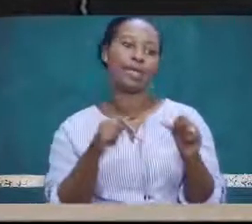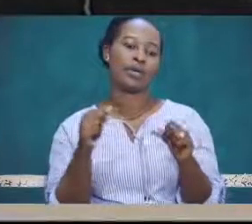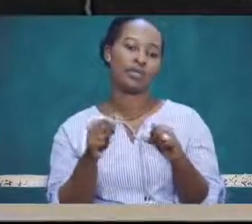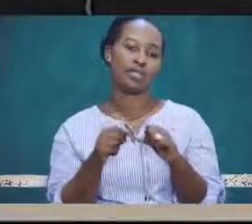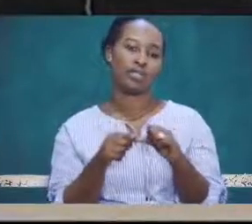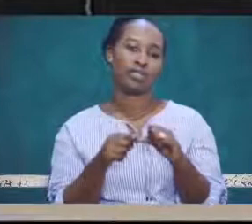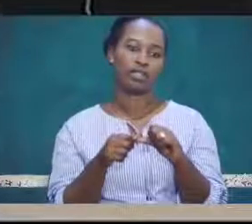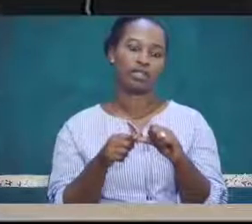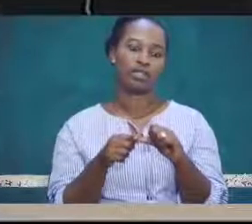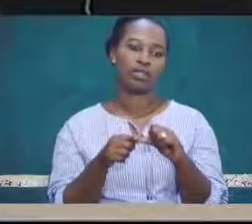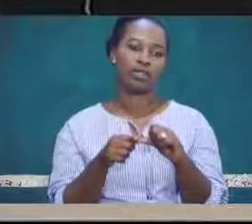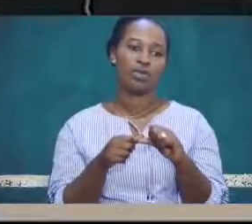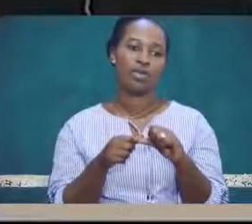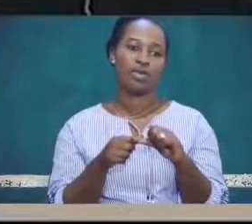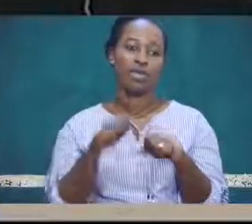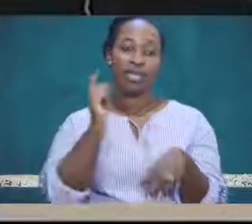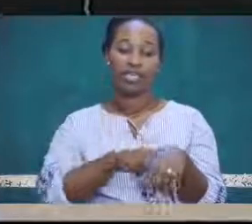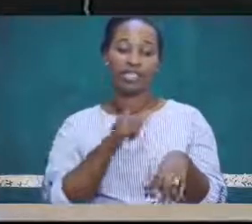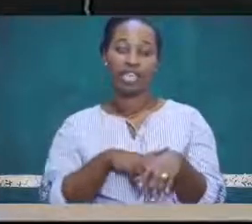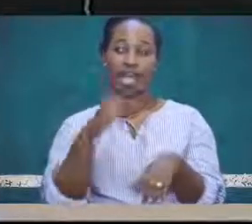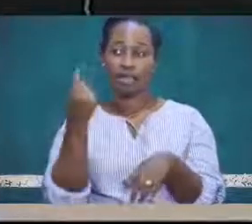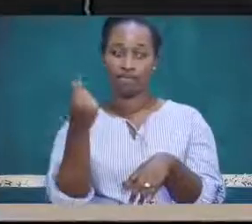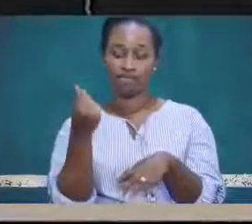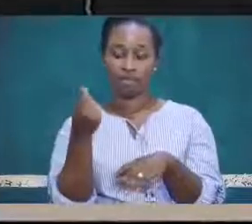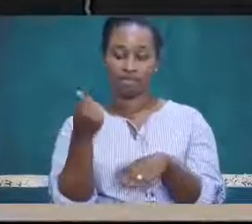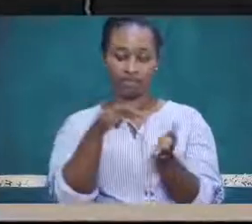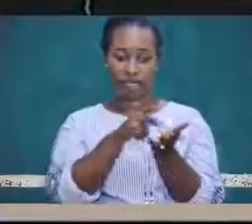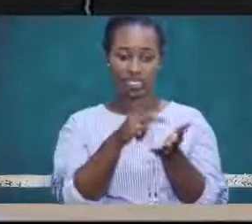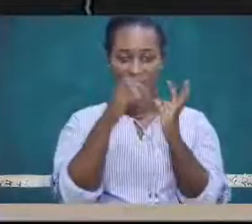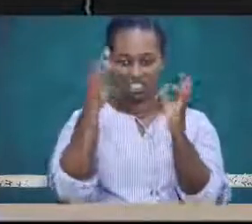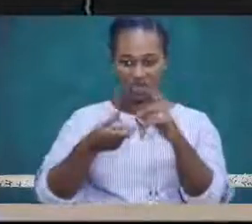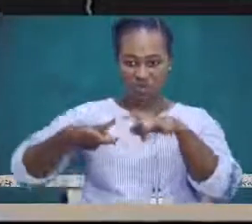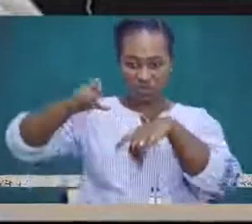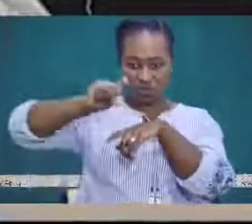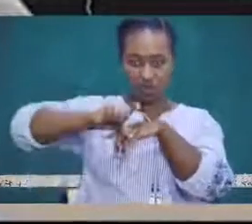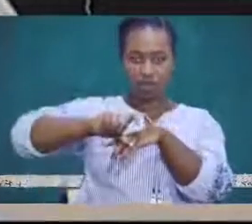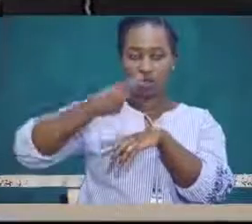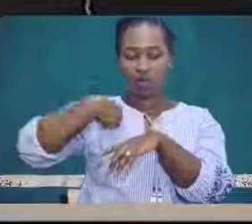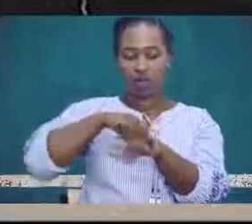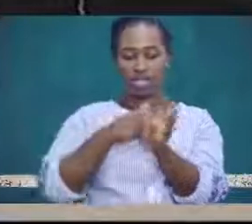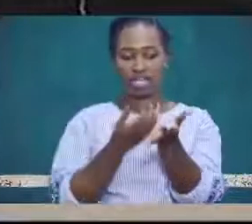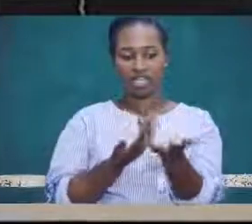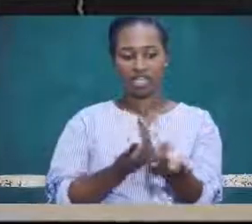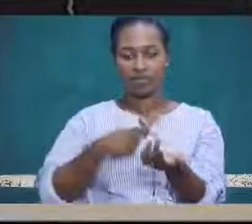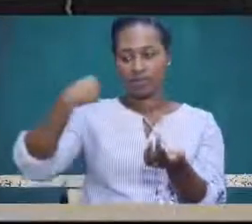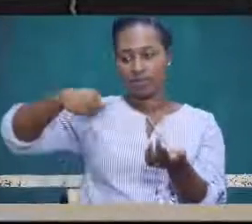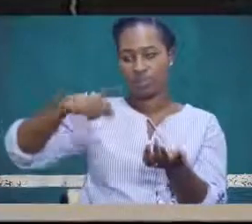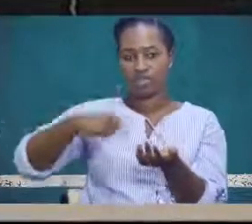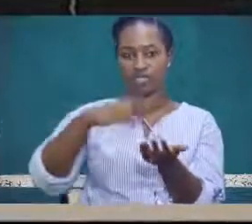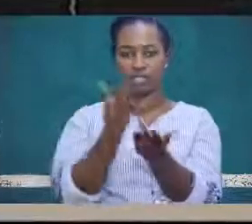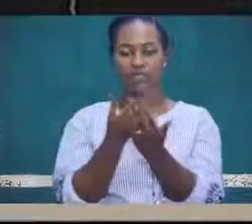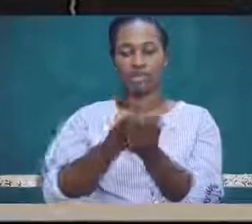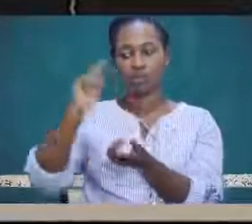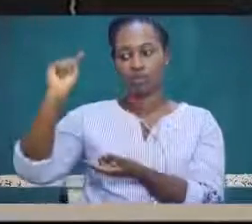demand, when the price of a commodity increases, we expect quantity demanded to reduce, and